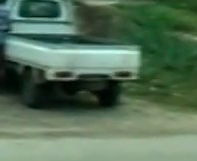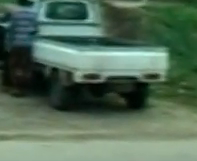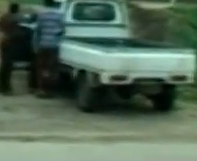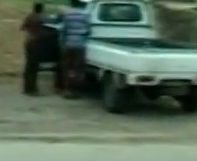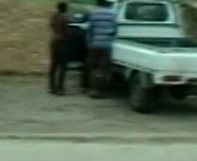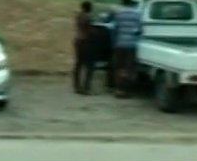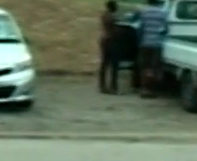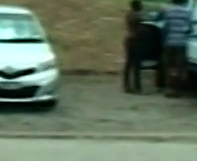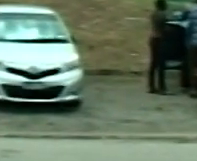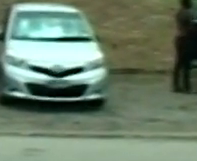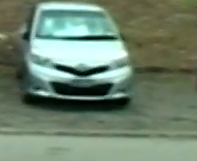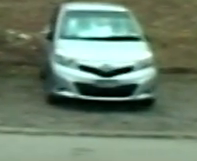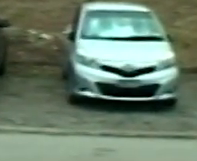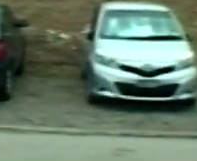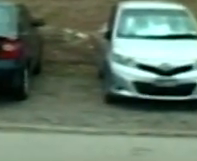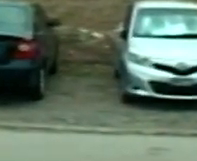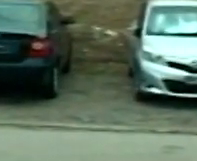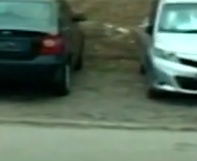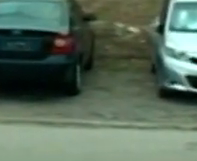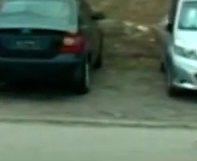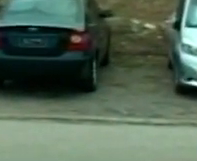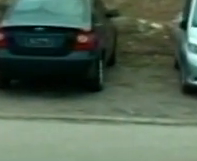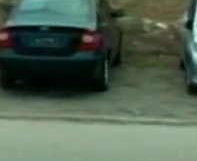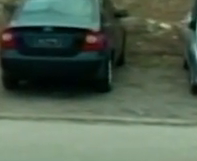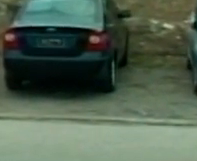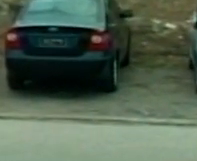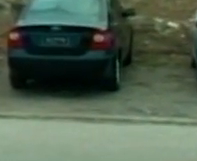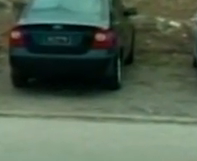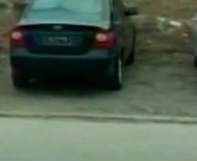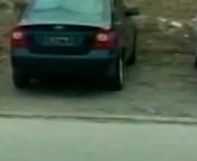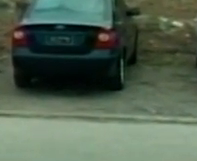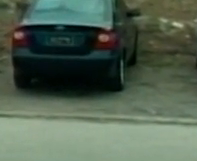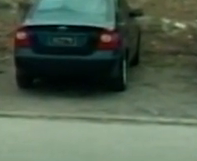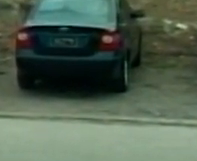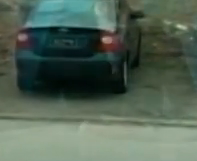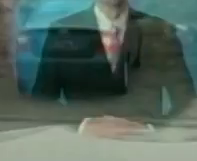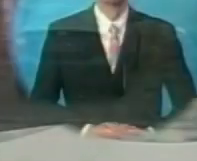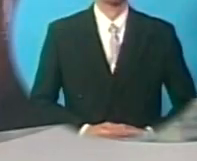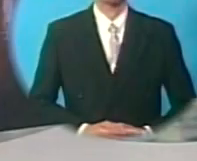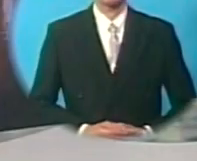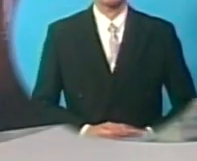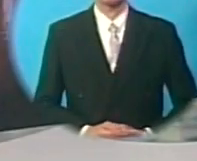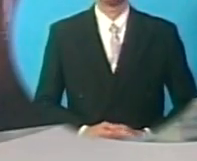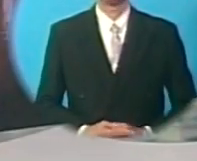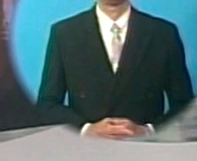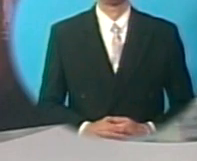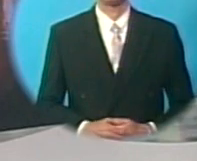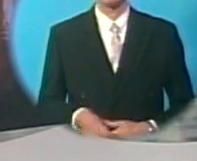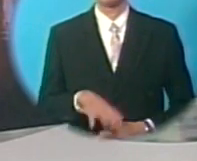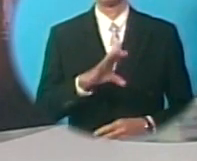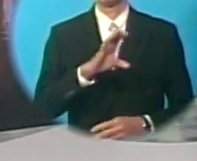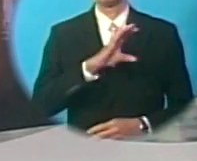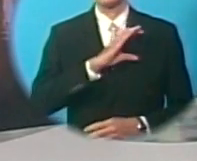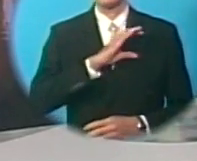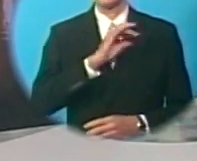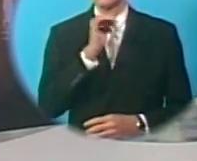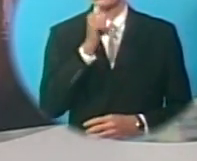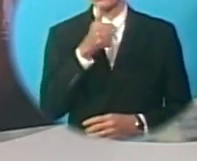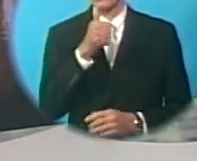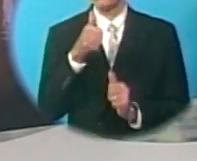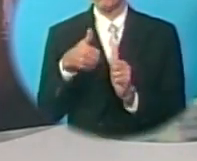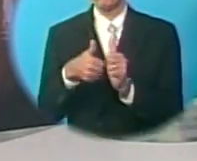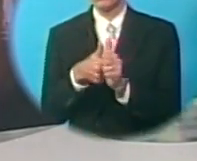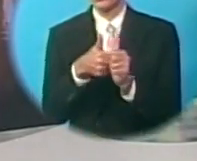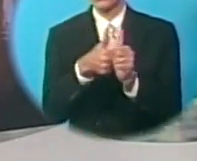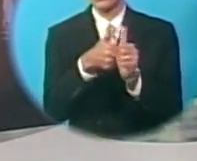be a repeat of the frightening gunplay. Ryan Broom, CBC News. Meantime, police will not be pursuing